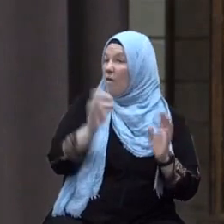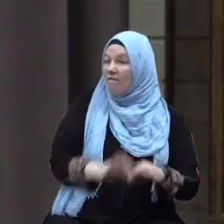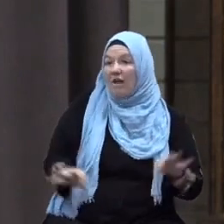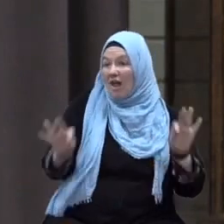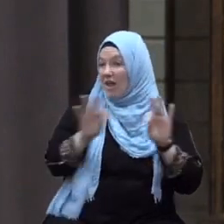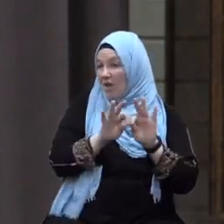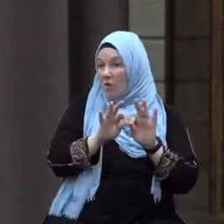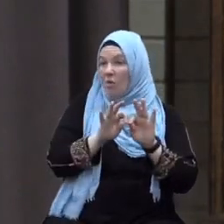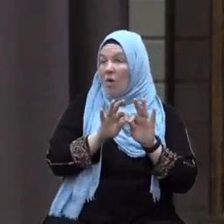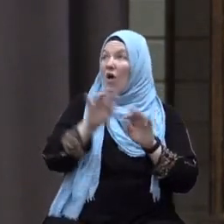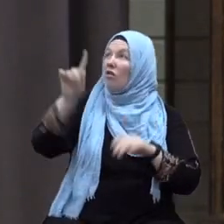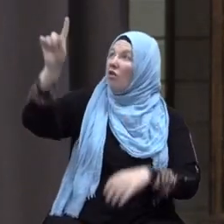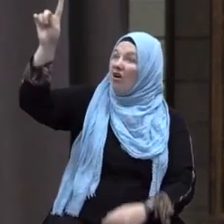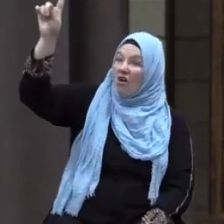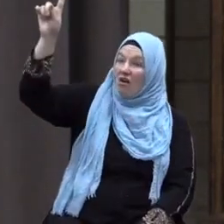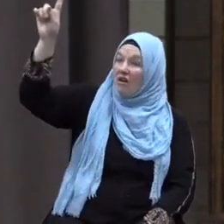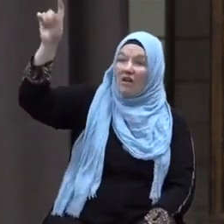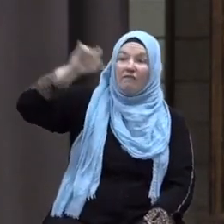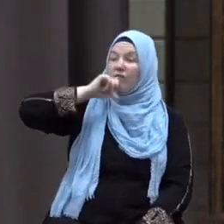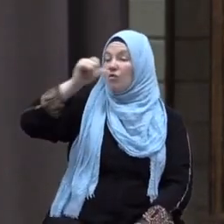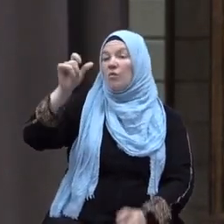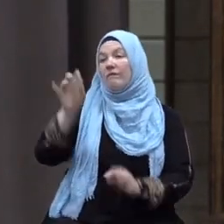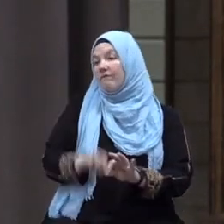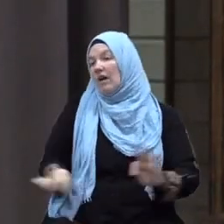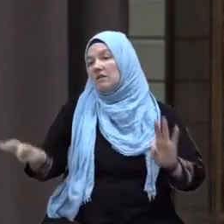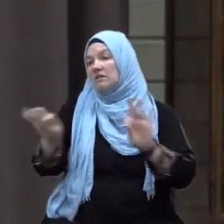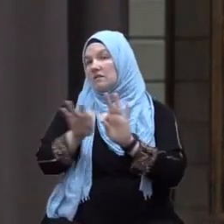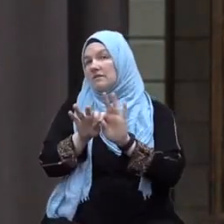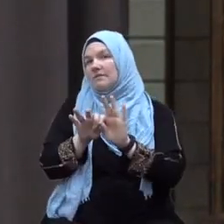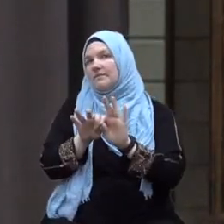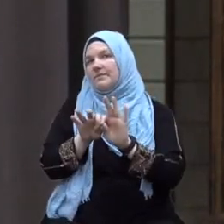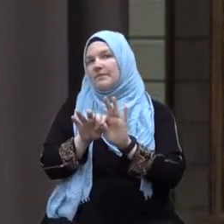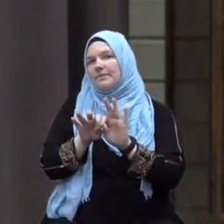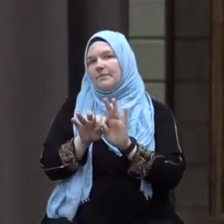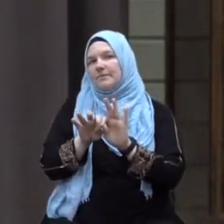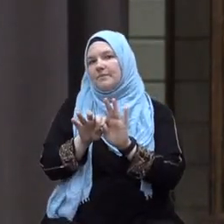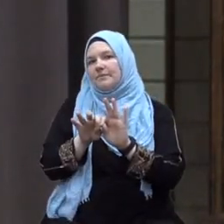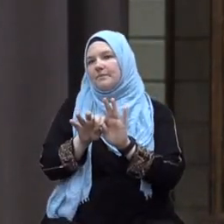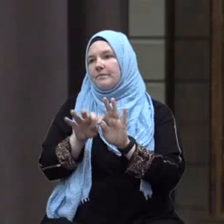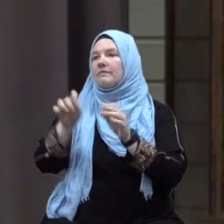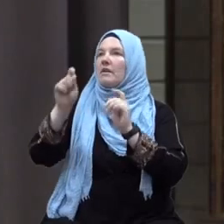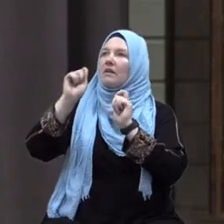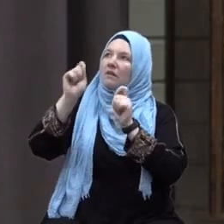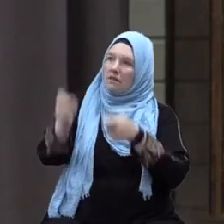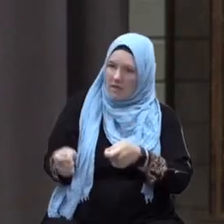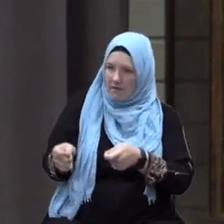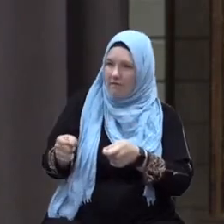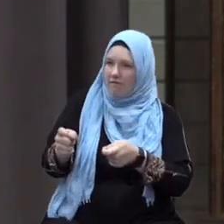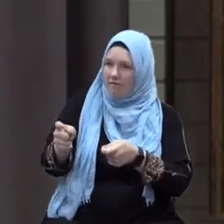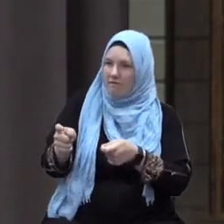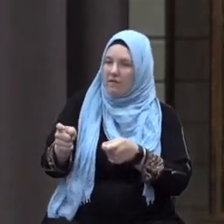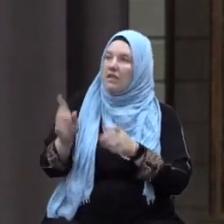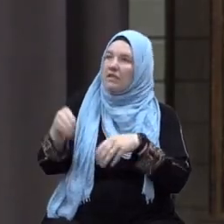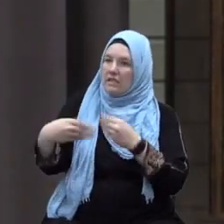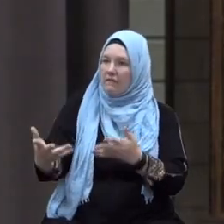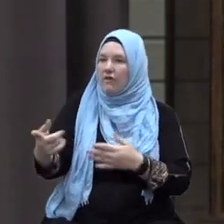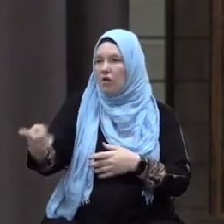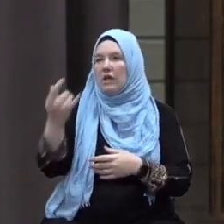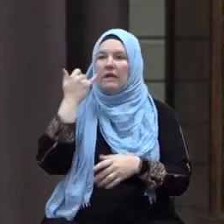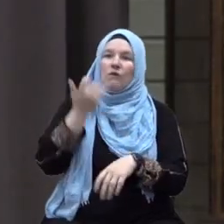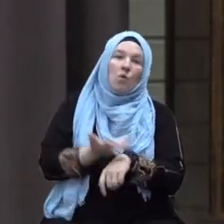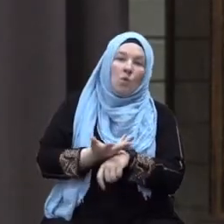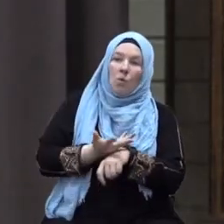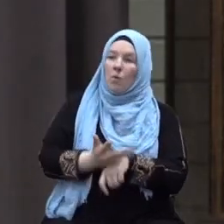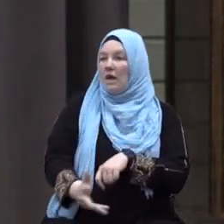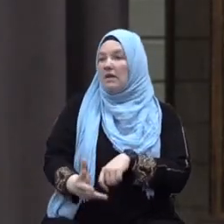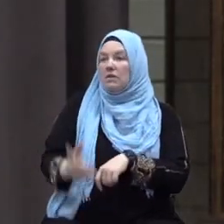value Allah, if you do not value the gifts He has given you, if you squander what